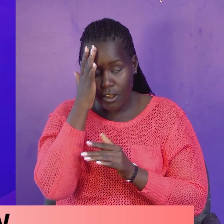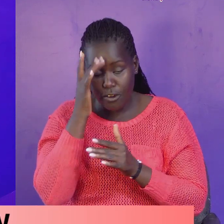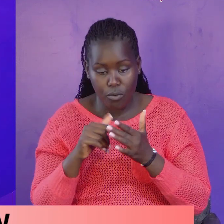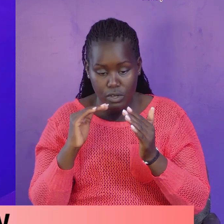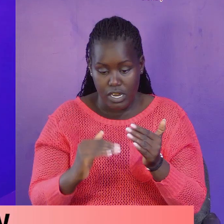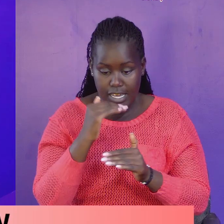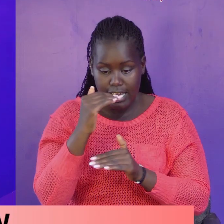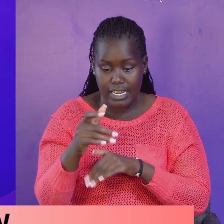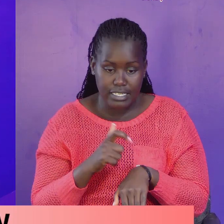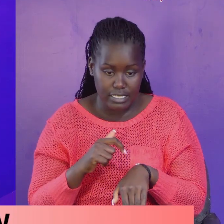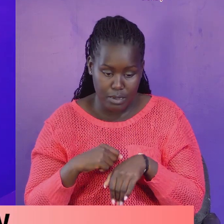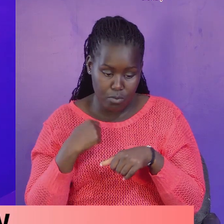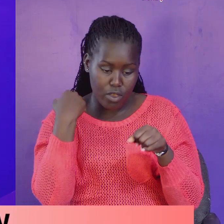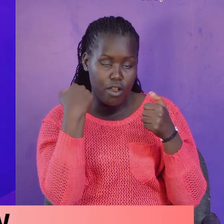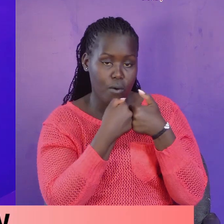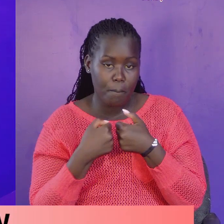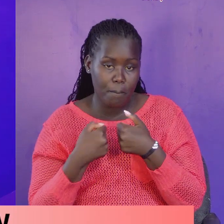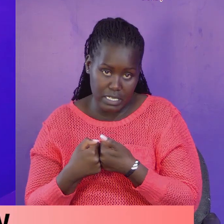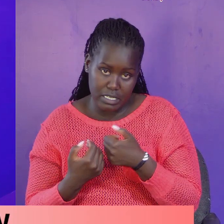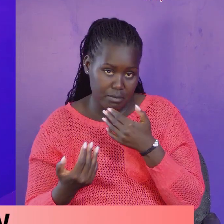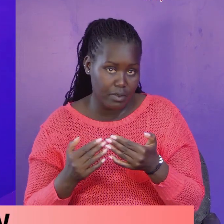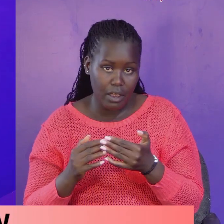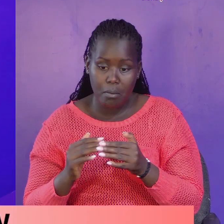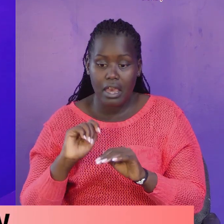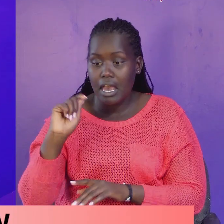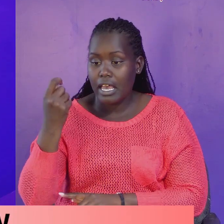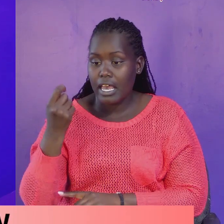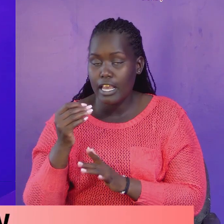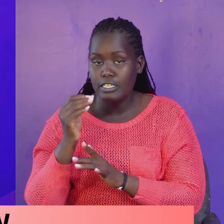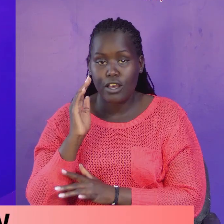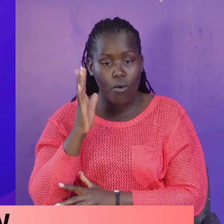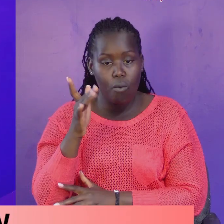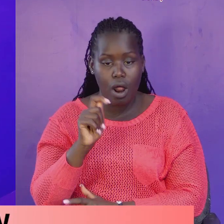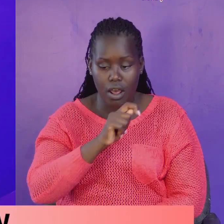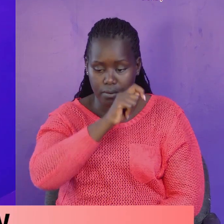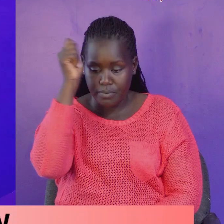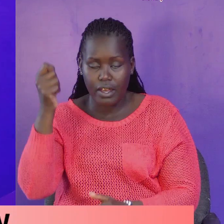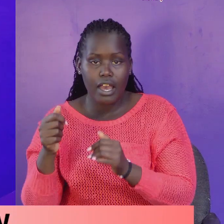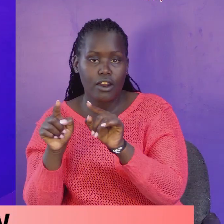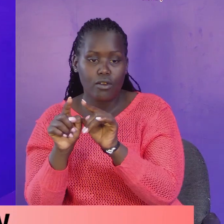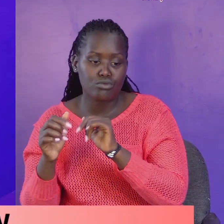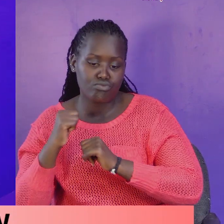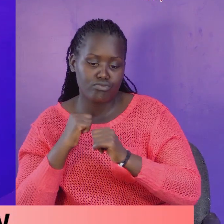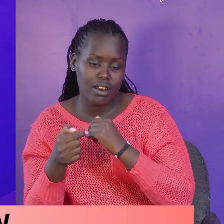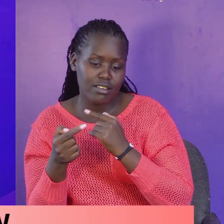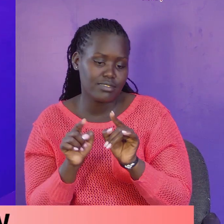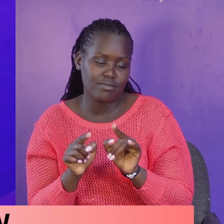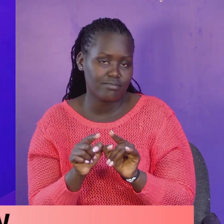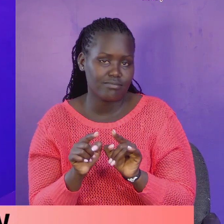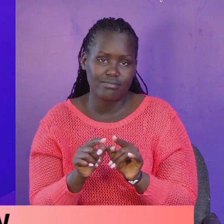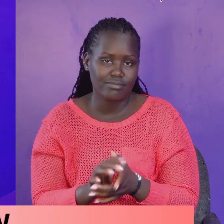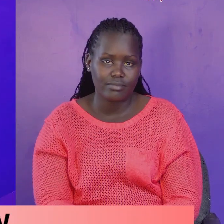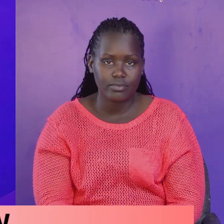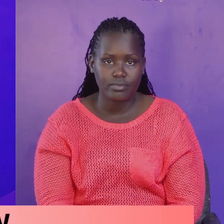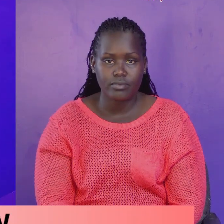we are going in this competition, at least Kenyans will wake up and run like never before. But of